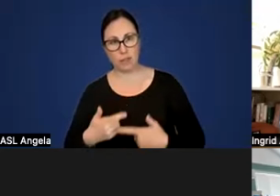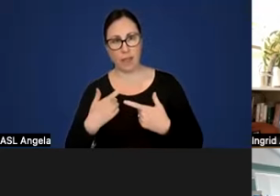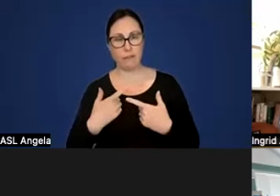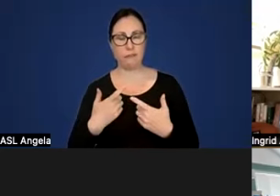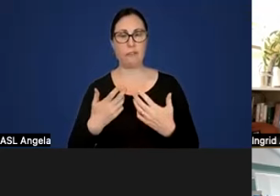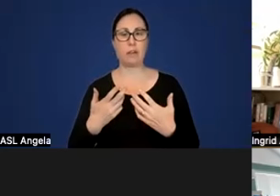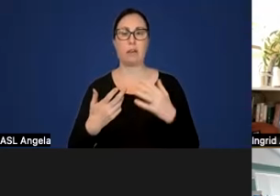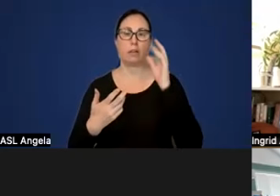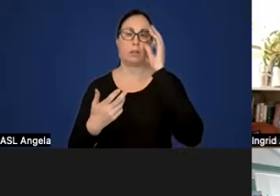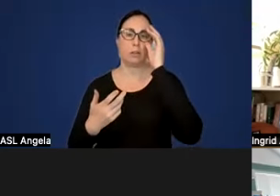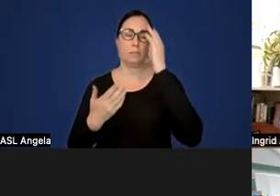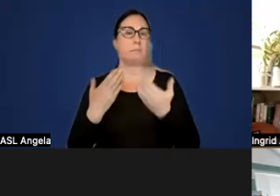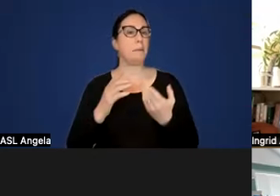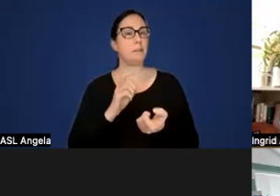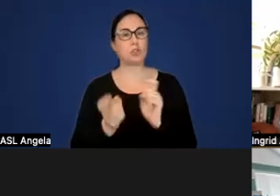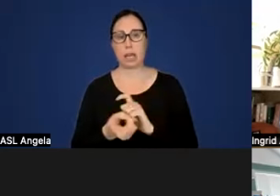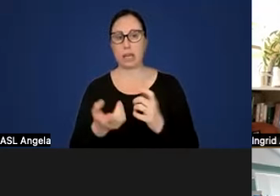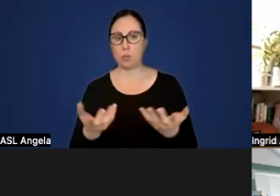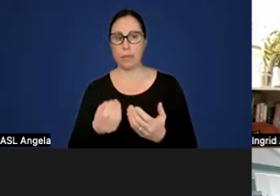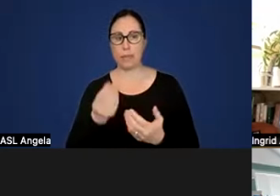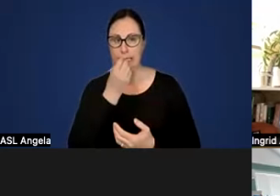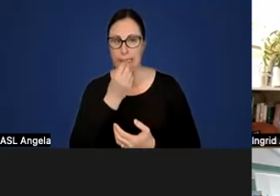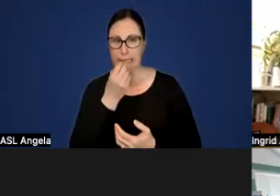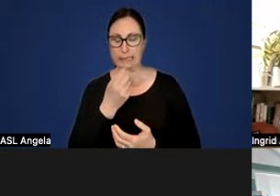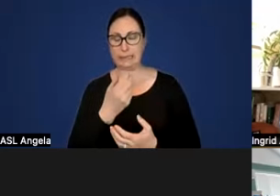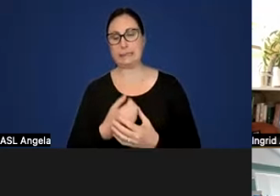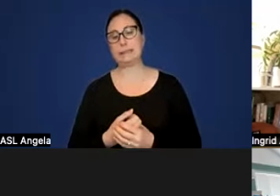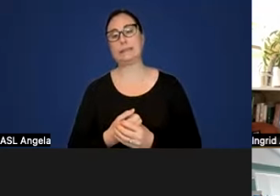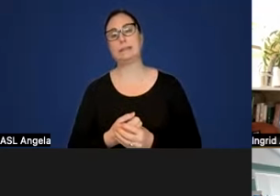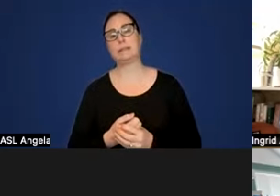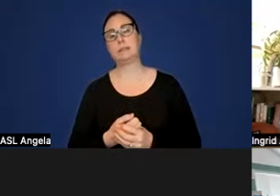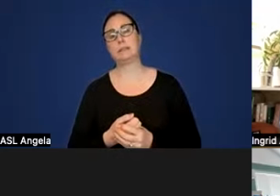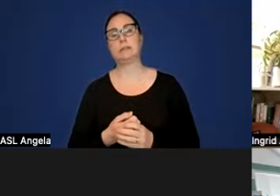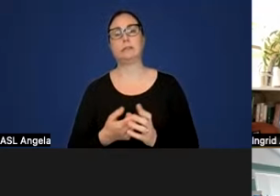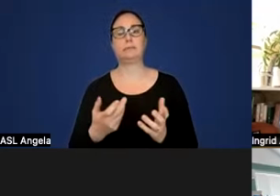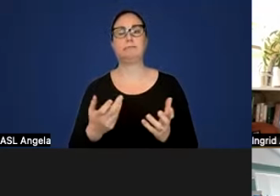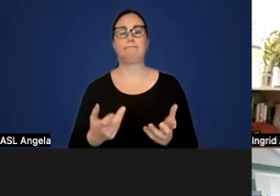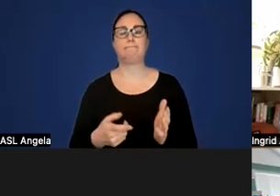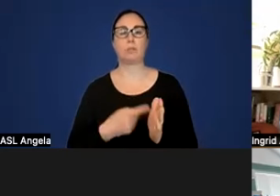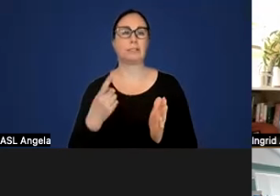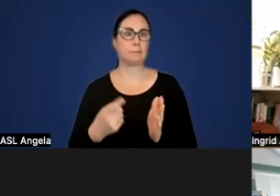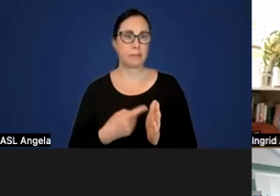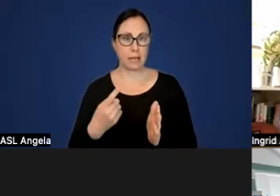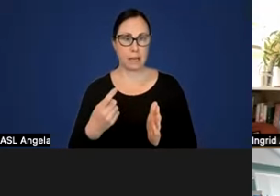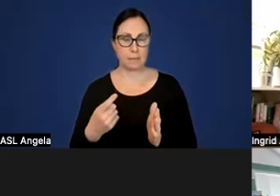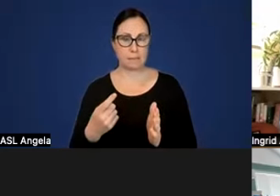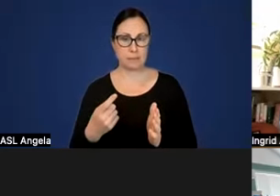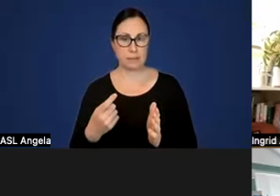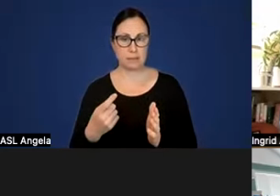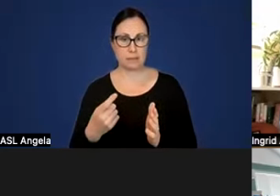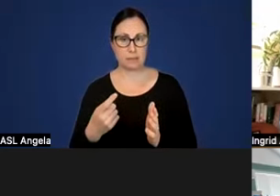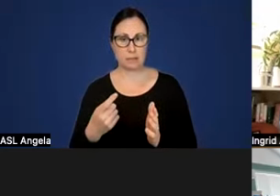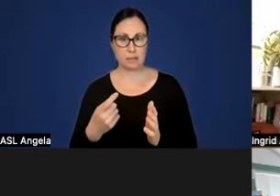maybe change what they eat, their eating patterns, and then that sometimes those coping mechanisms, they're